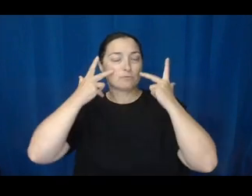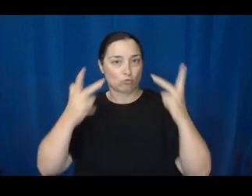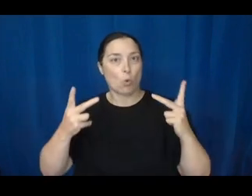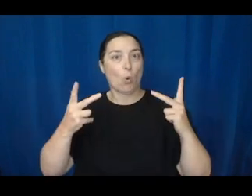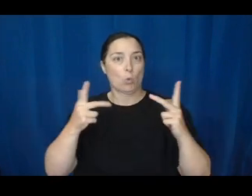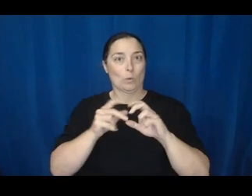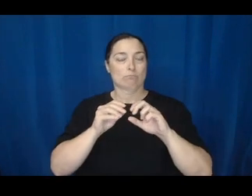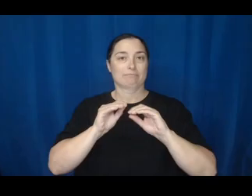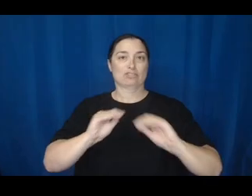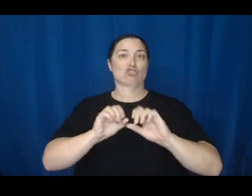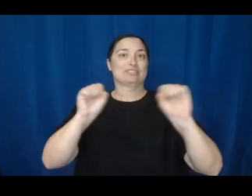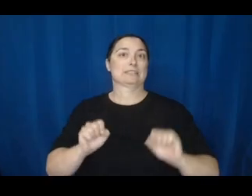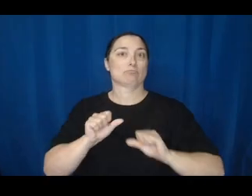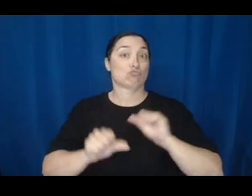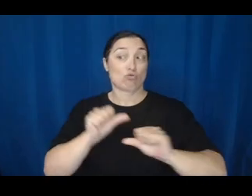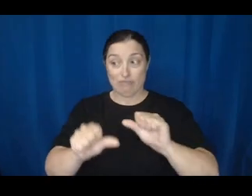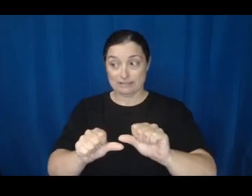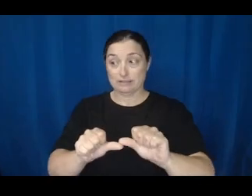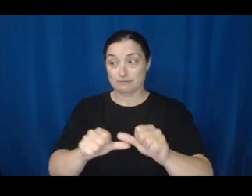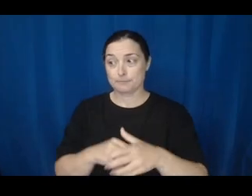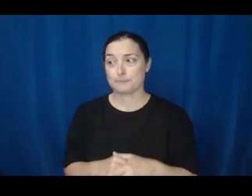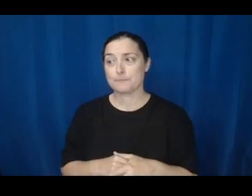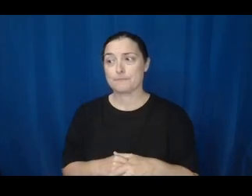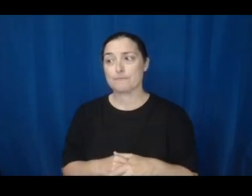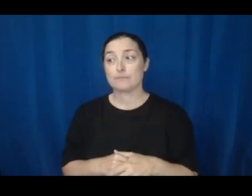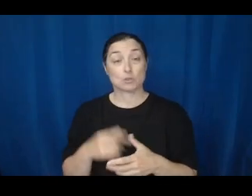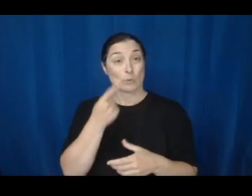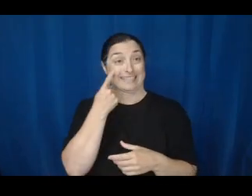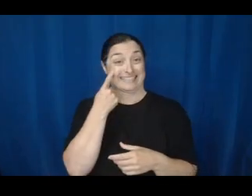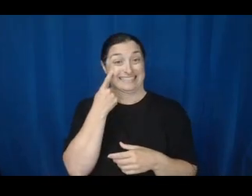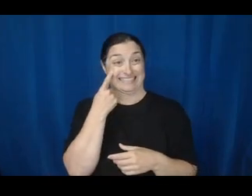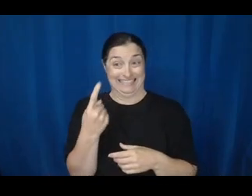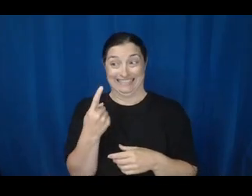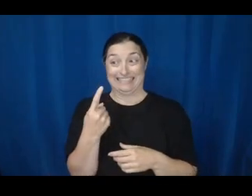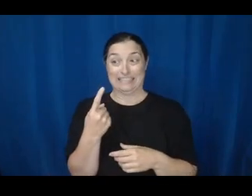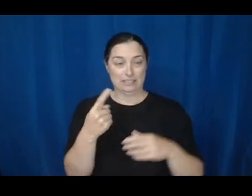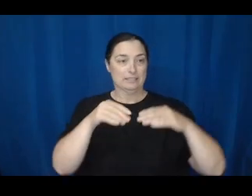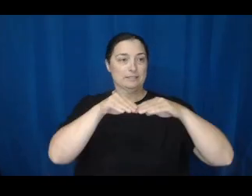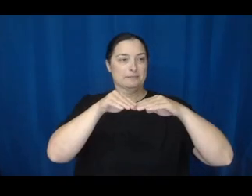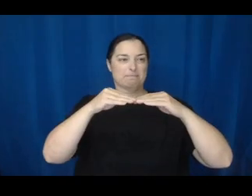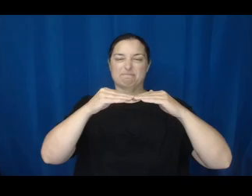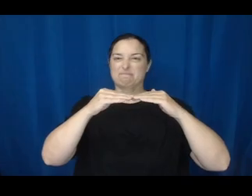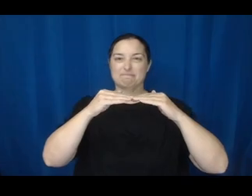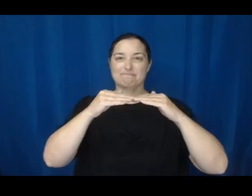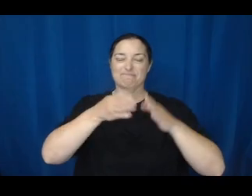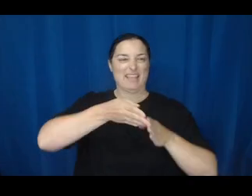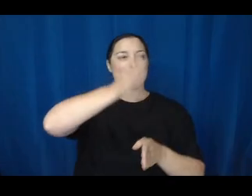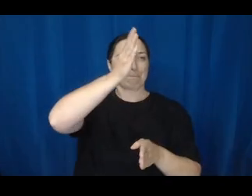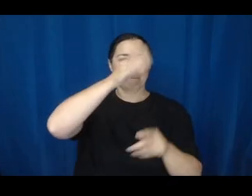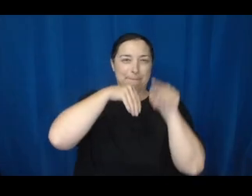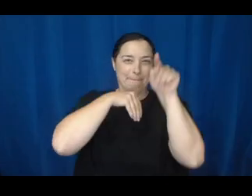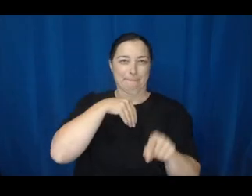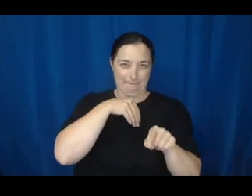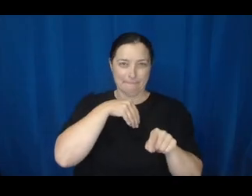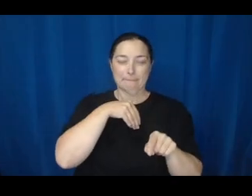systems from the beginning of the year 2000. So what you see here in this vertical line is the kind of a strength of some of these trends that